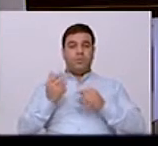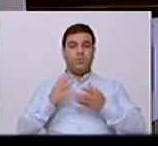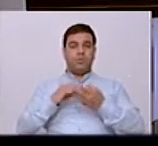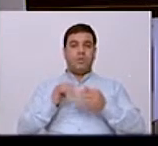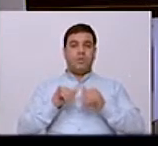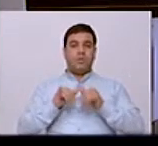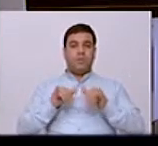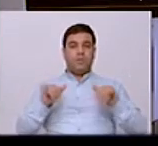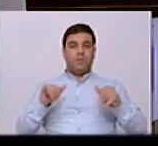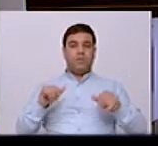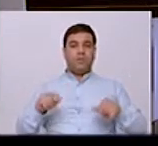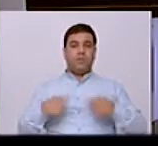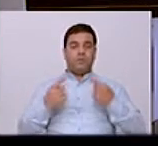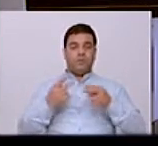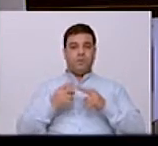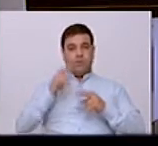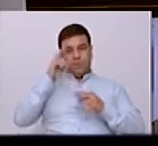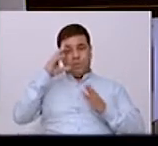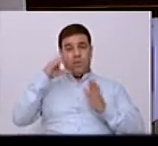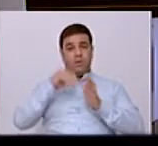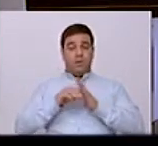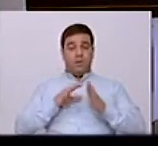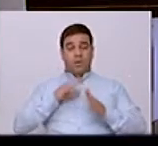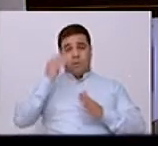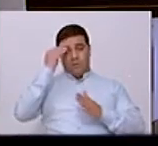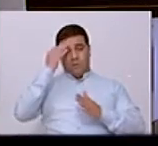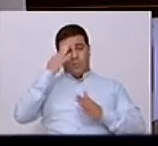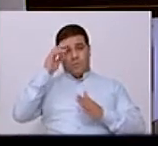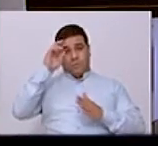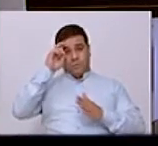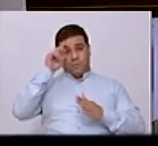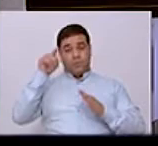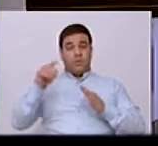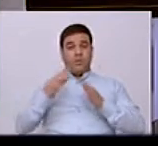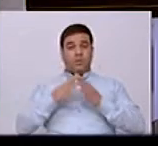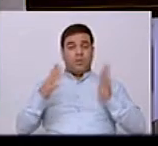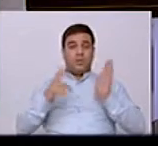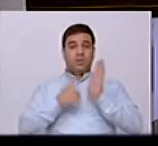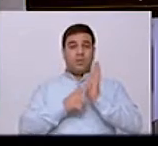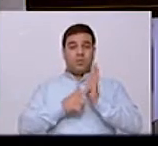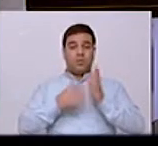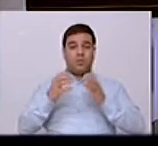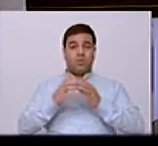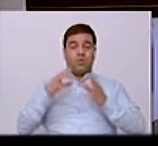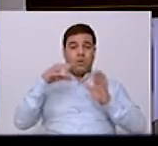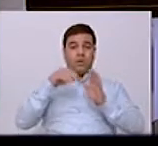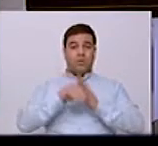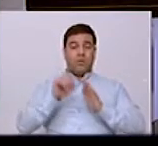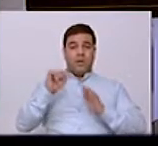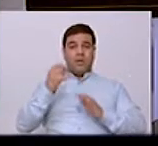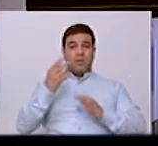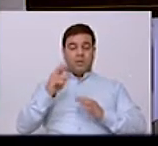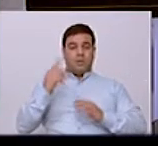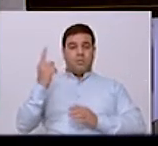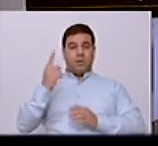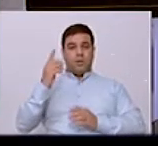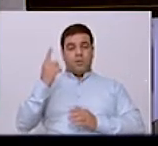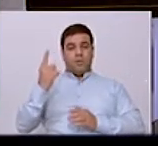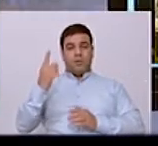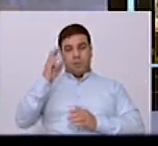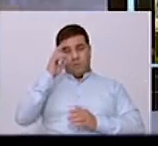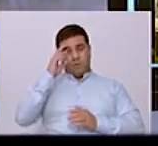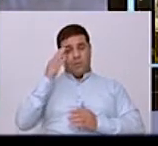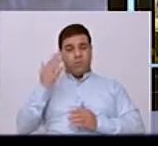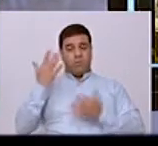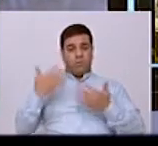rivojlangan davlatlar qatoriga kiritgandik. Xususan Yaponiya davlati ana shu katta 7lik guruhiga kiruvchi Osiyodagi yagona davlat edi.